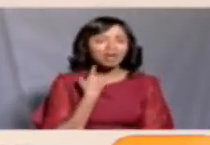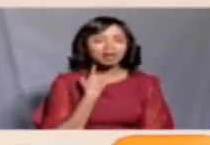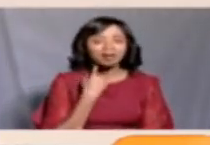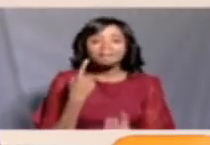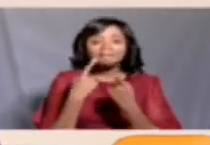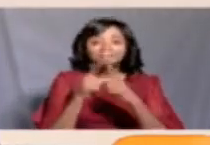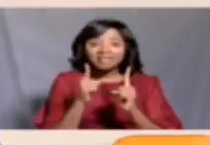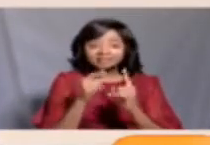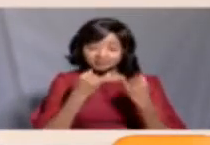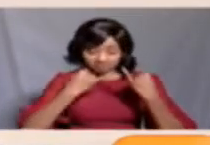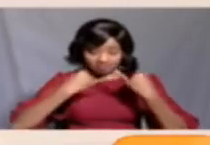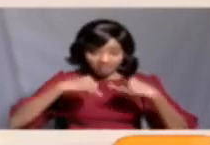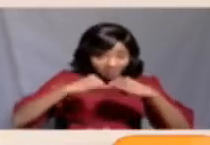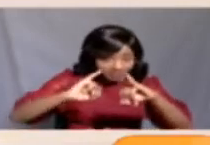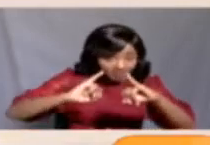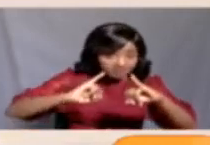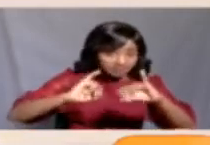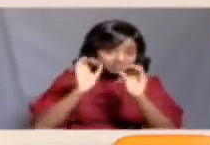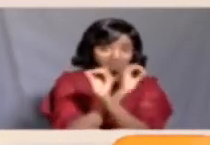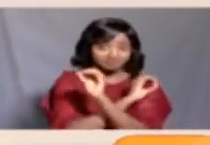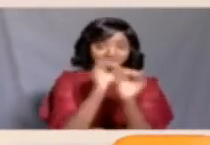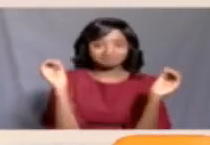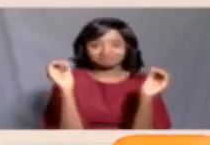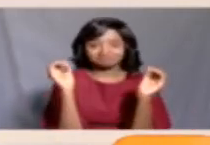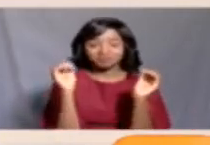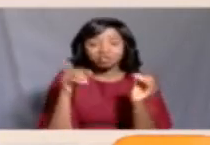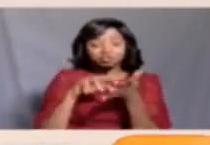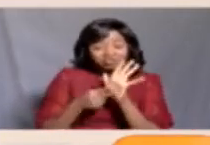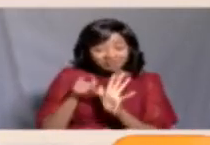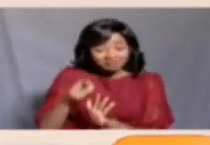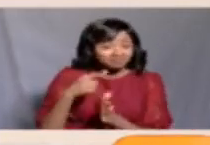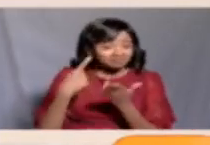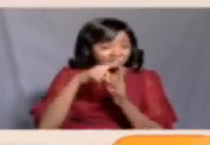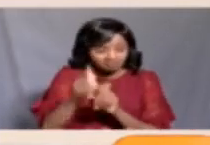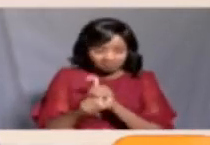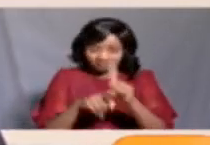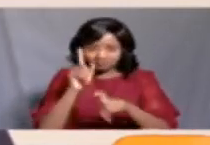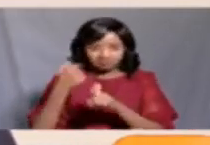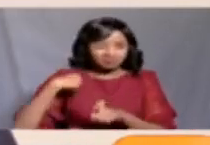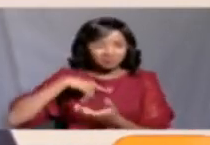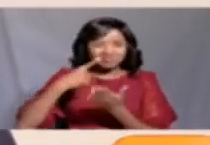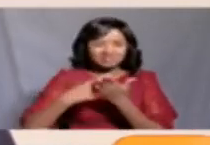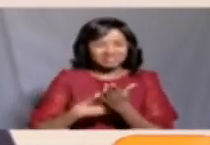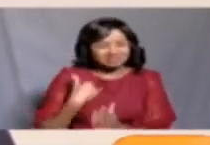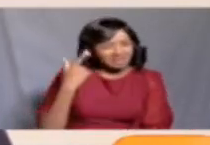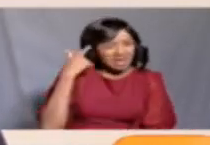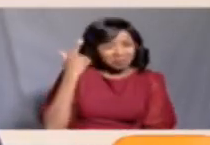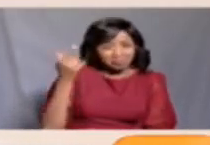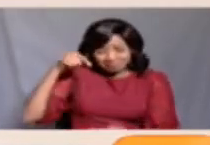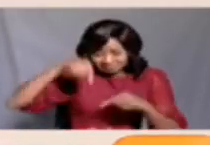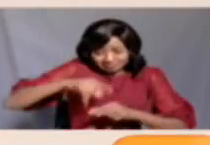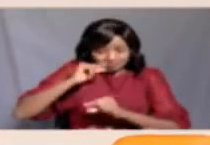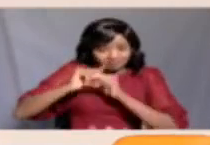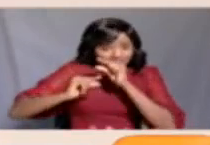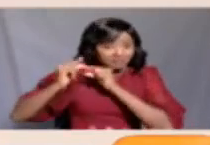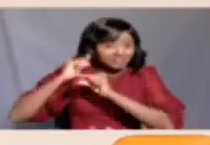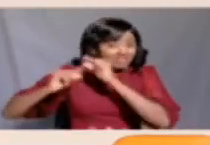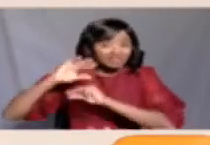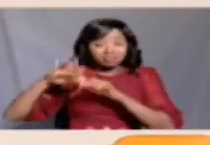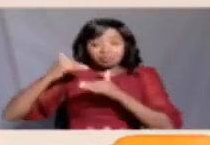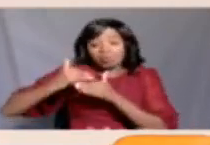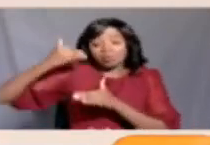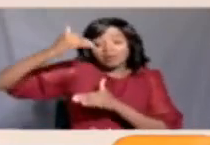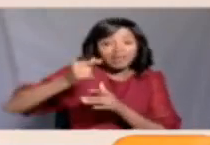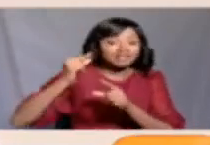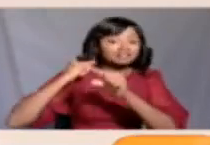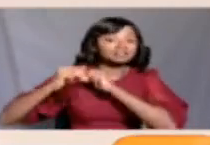being implemented? Yeah. And that's a question we've always had over and over. And I don't know if this is the generation that's going to do it or it's the next one. But we need to really